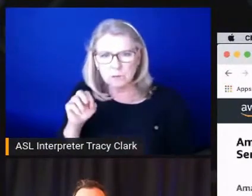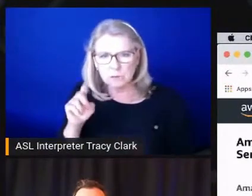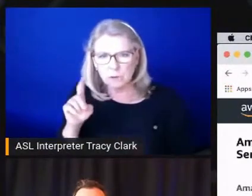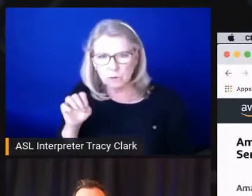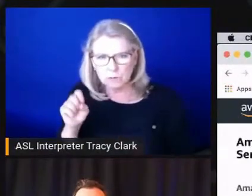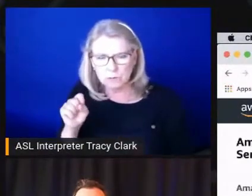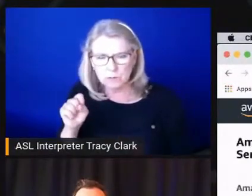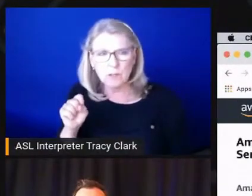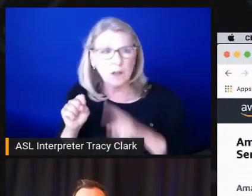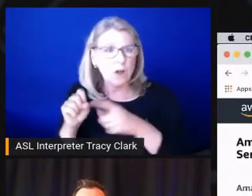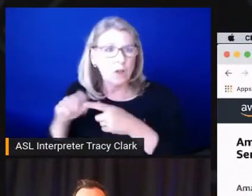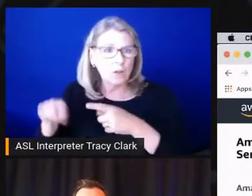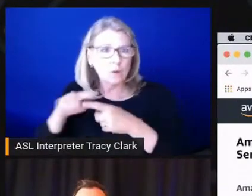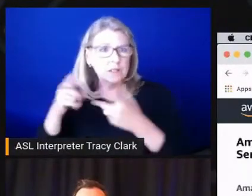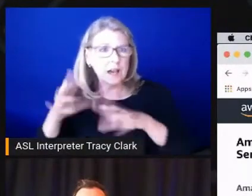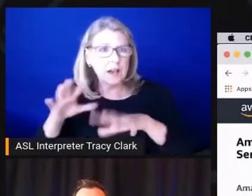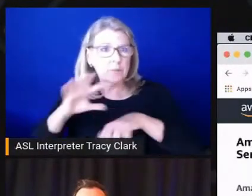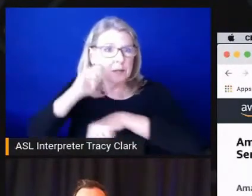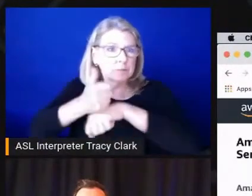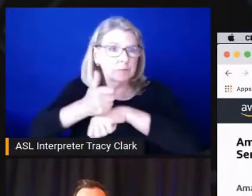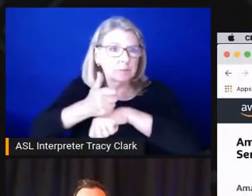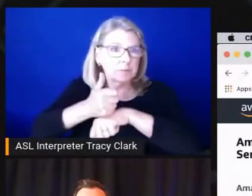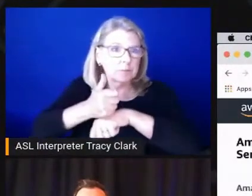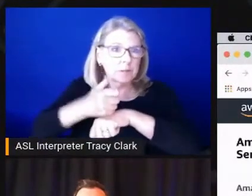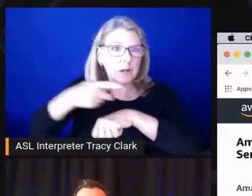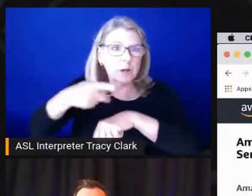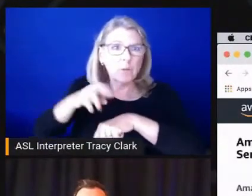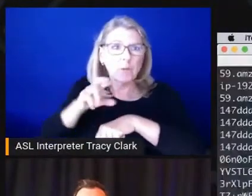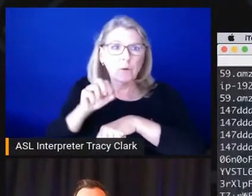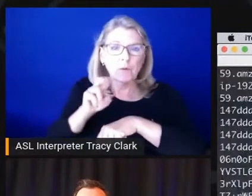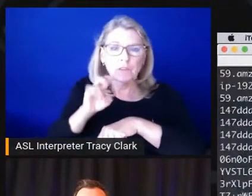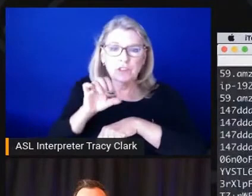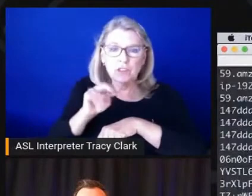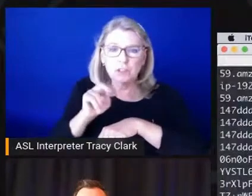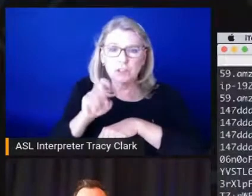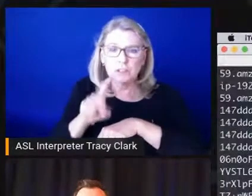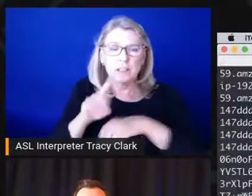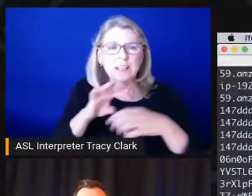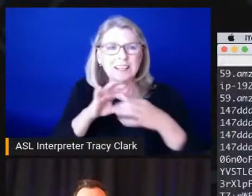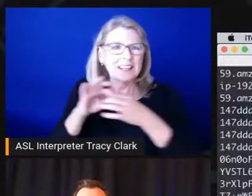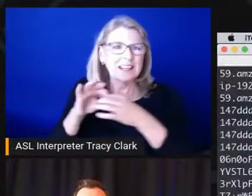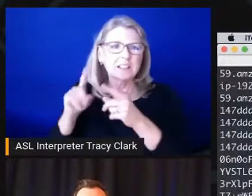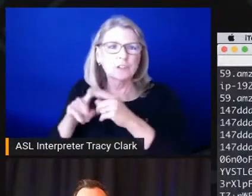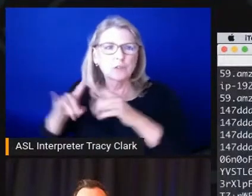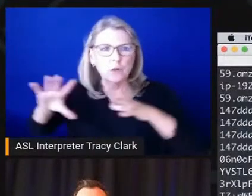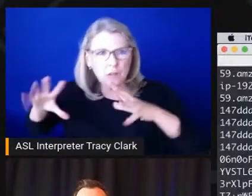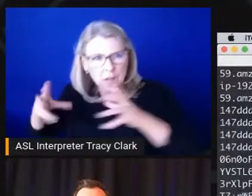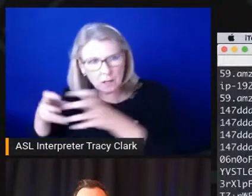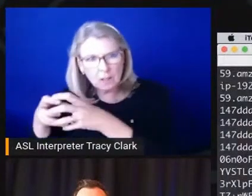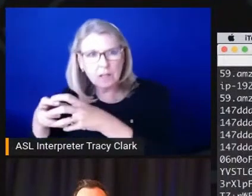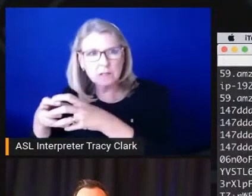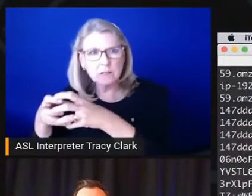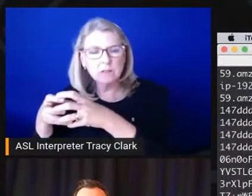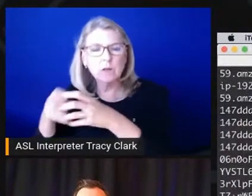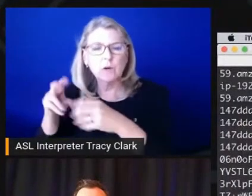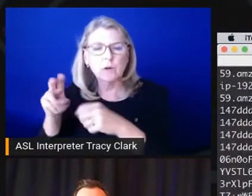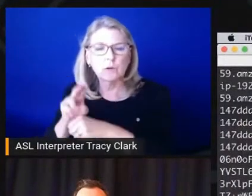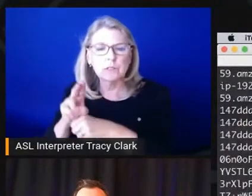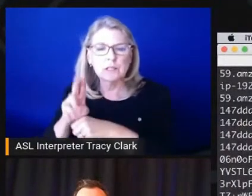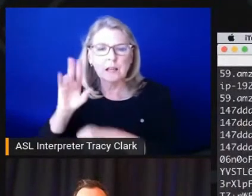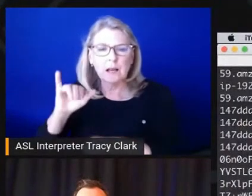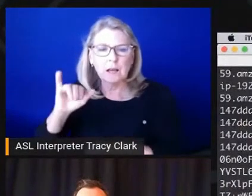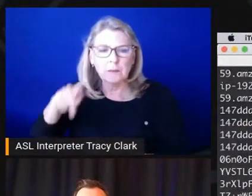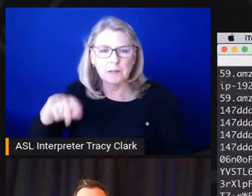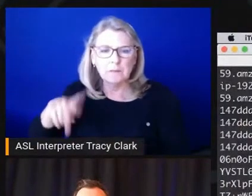are connected to the cluster using the IPv6 endpoints. So let me share the nodes.